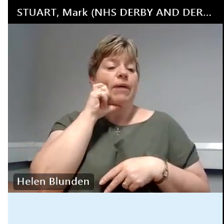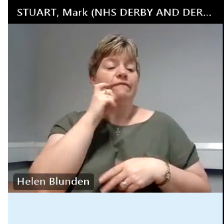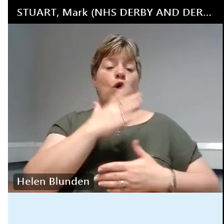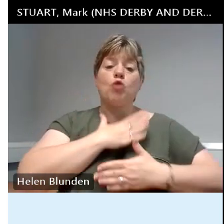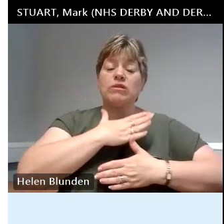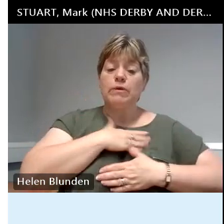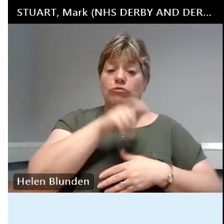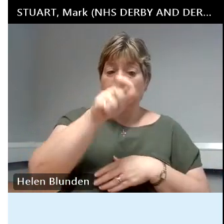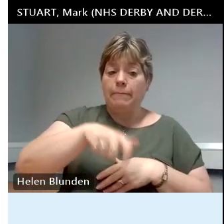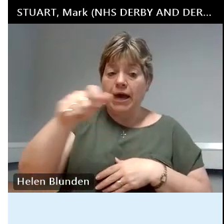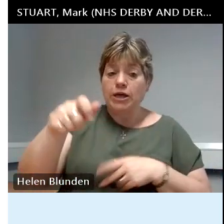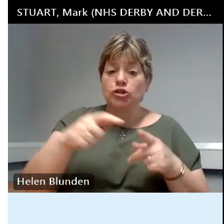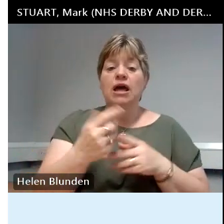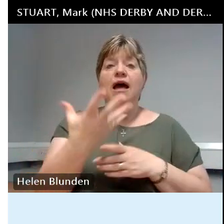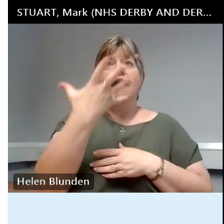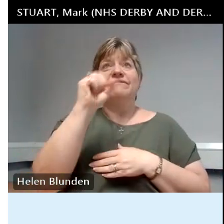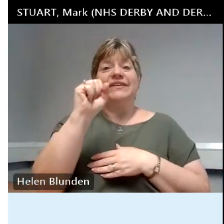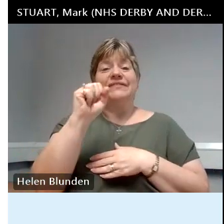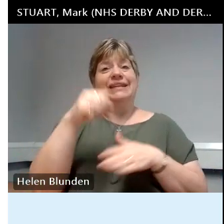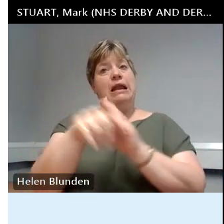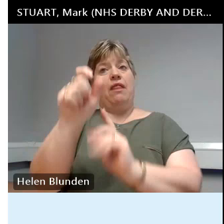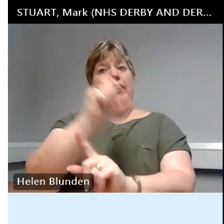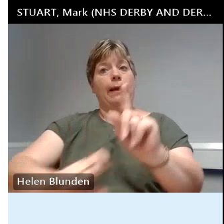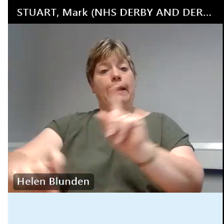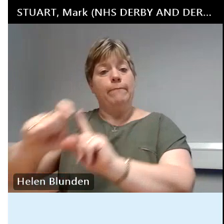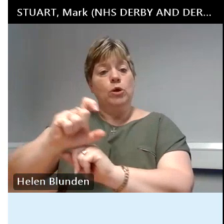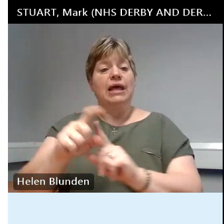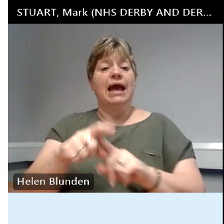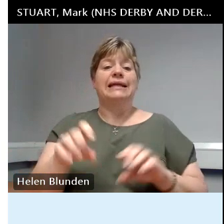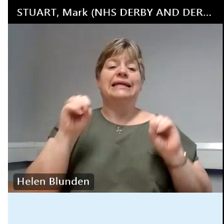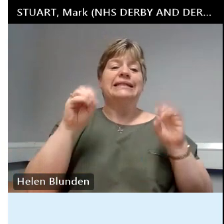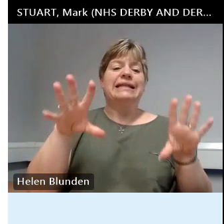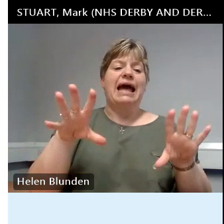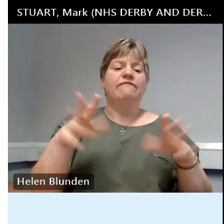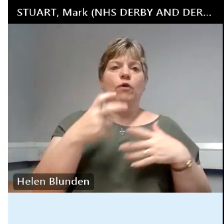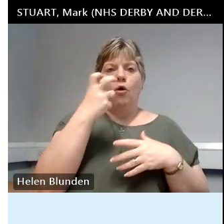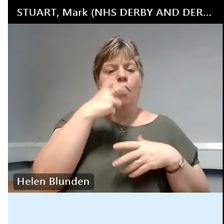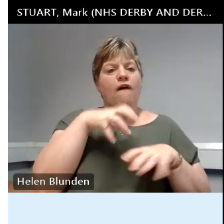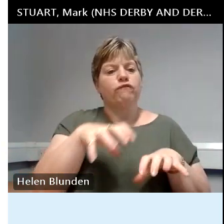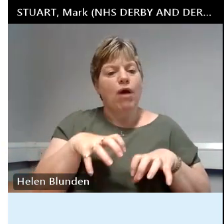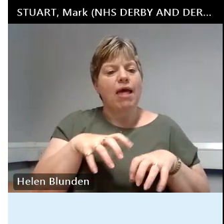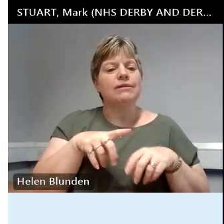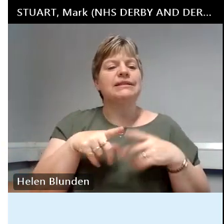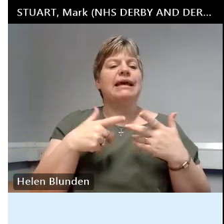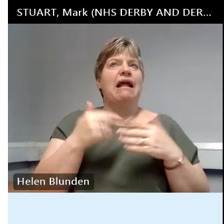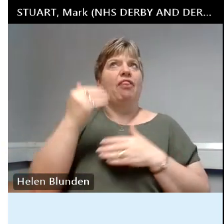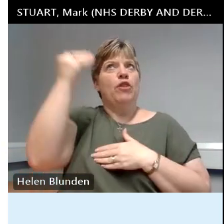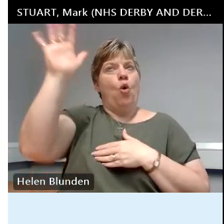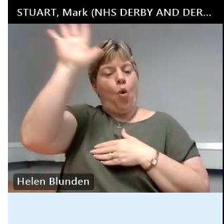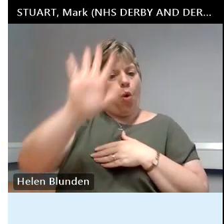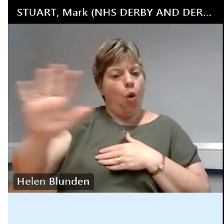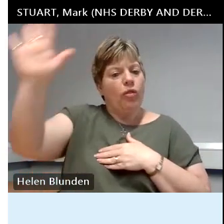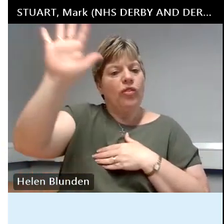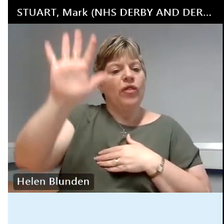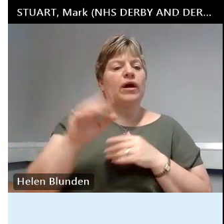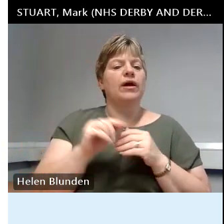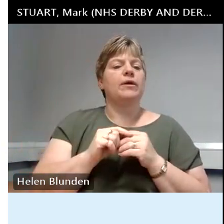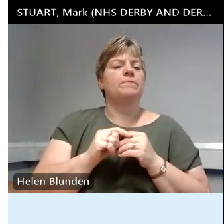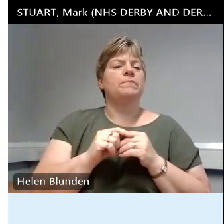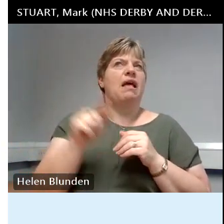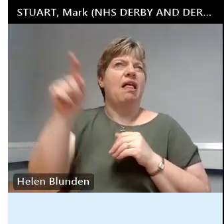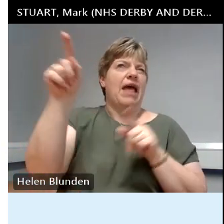patients, there's 50 in the community, and then we have 10 frailty spaces in the north of the county. That's a bit of a pilot,